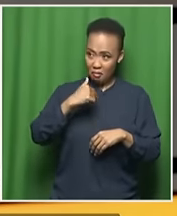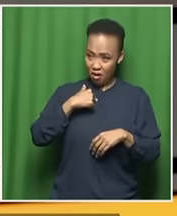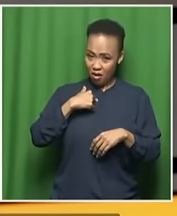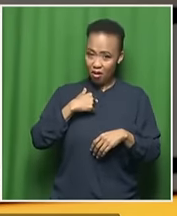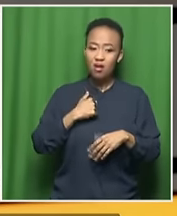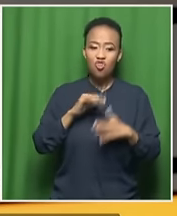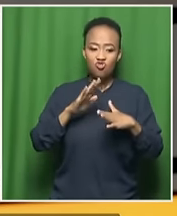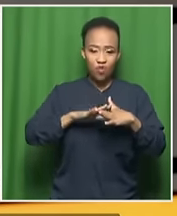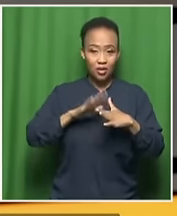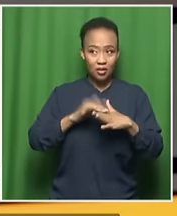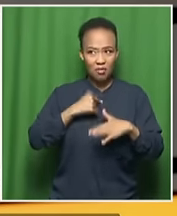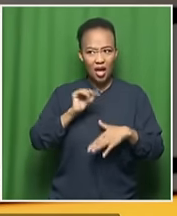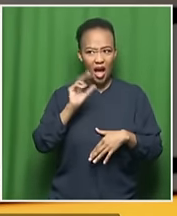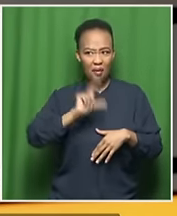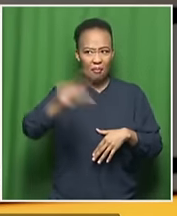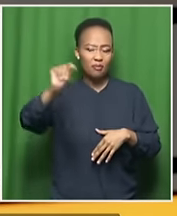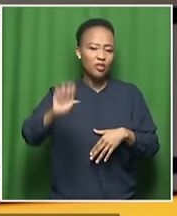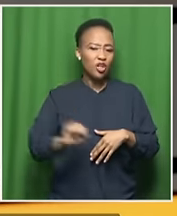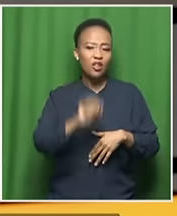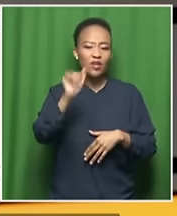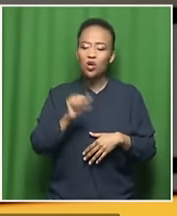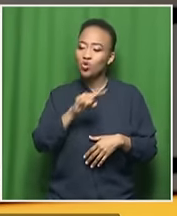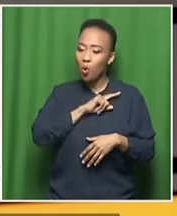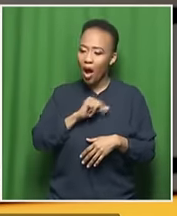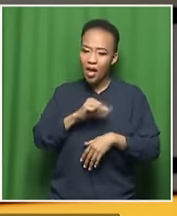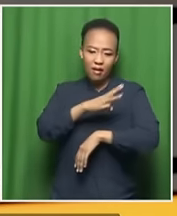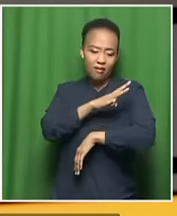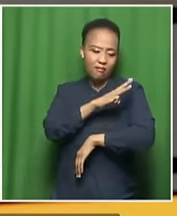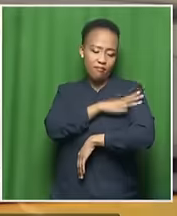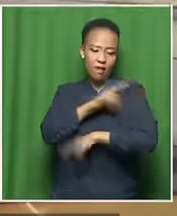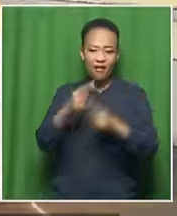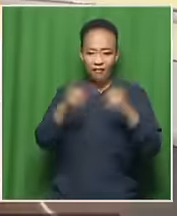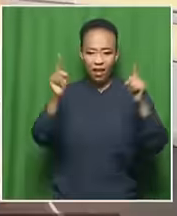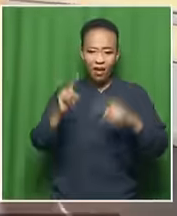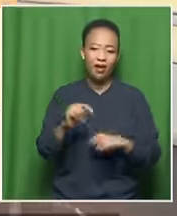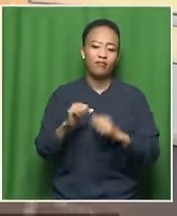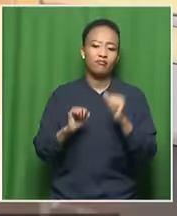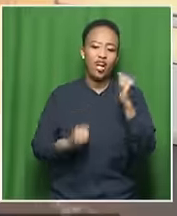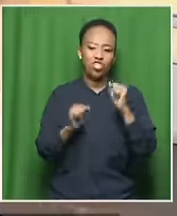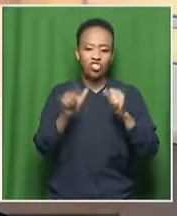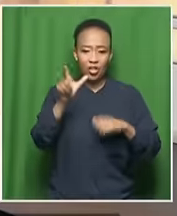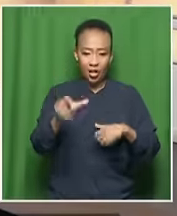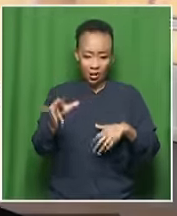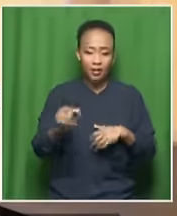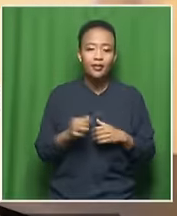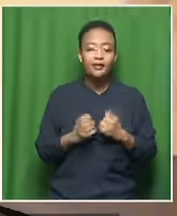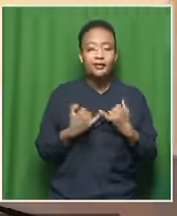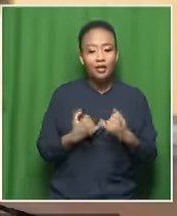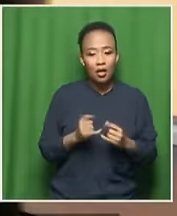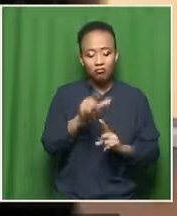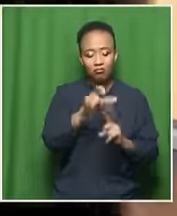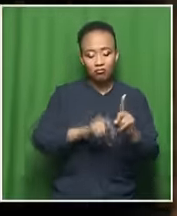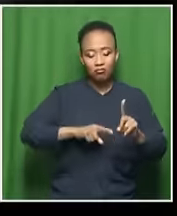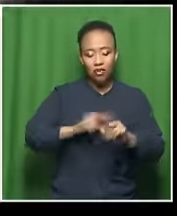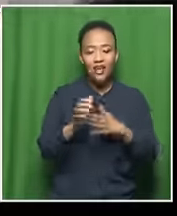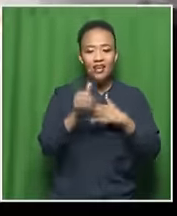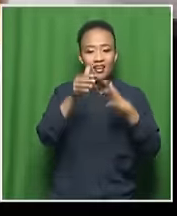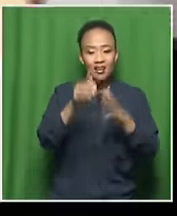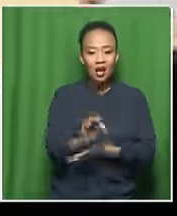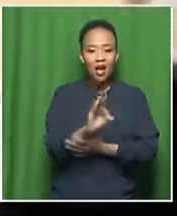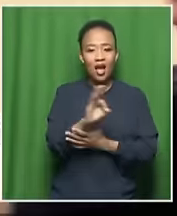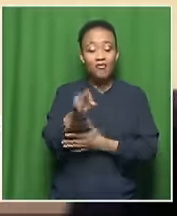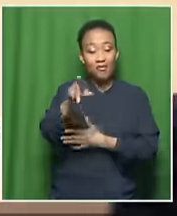Africa. All right, let's park it there because I want to come back and talk more Eskom. Dr. Pieter Groenewald, the leader of the Freedom Front, plus our guest this